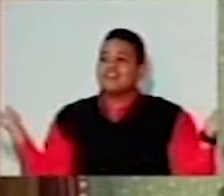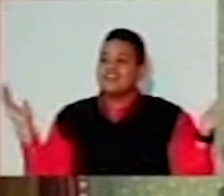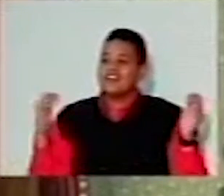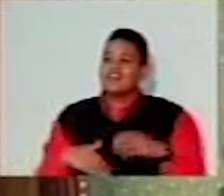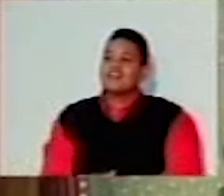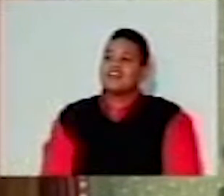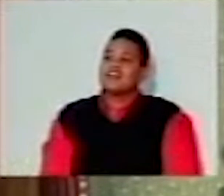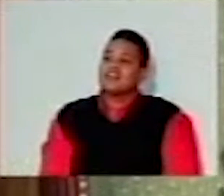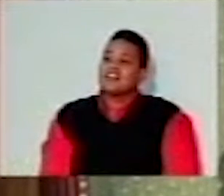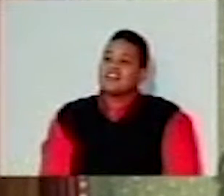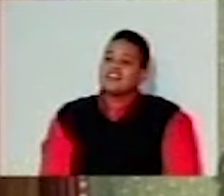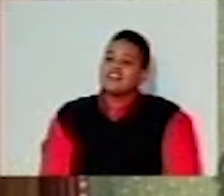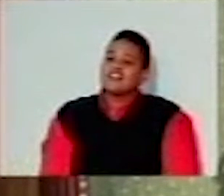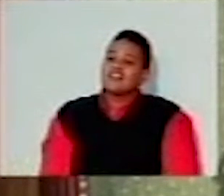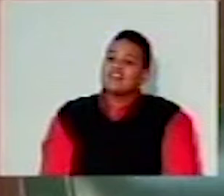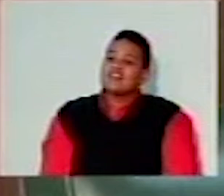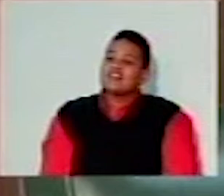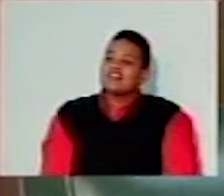Speaker,